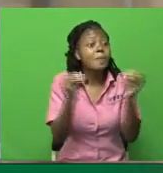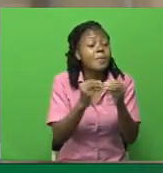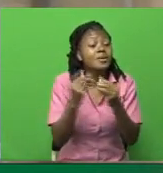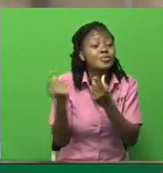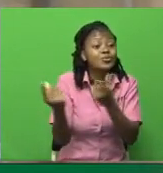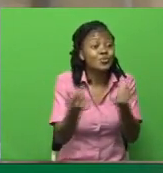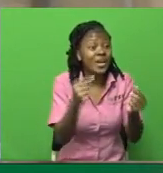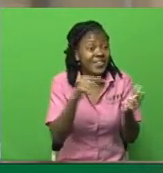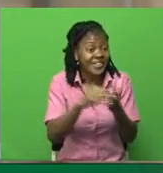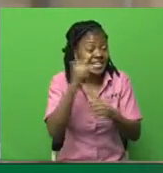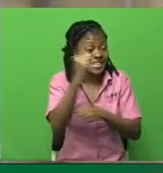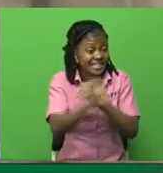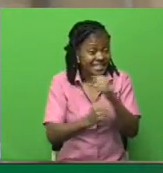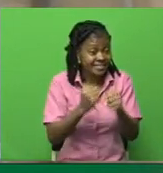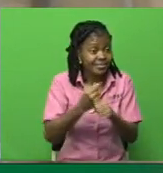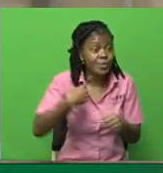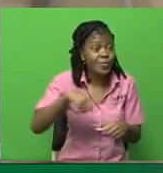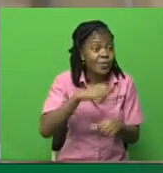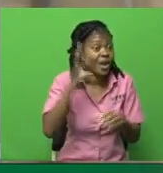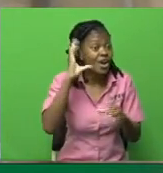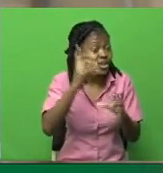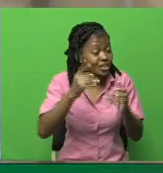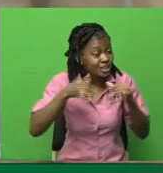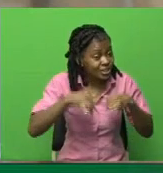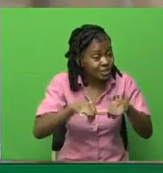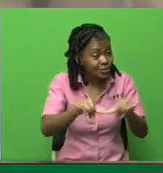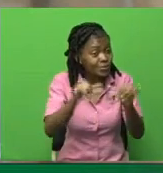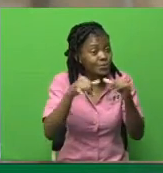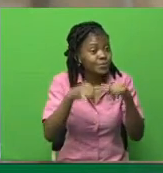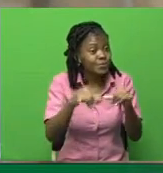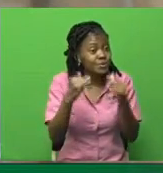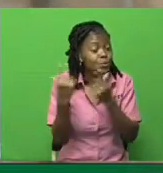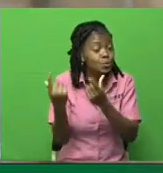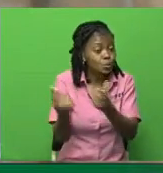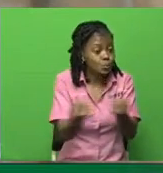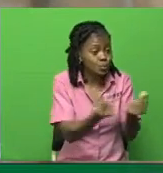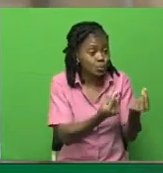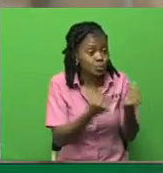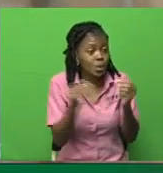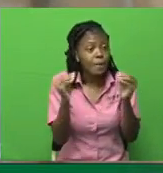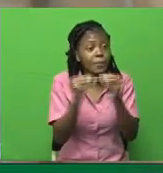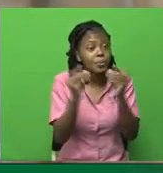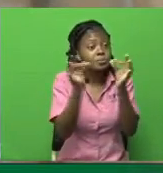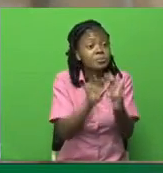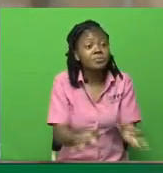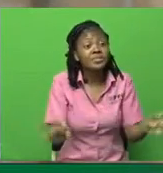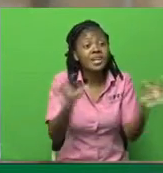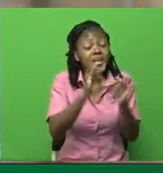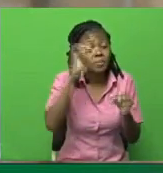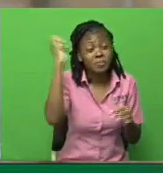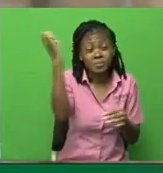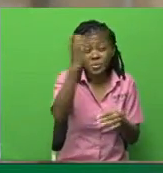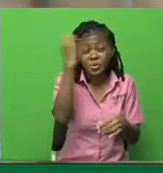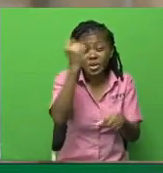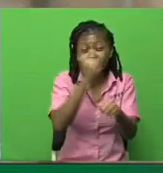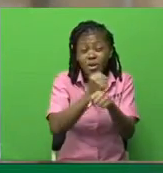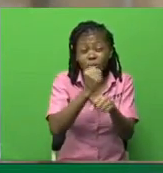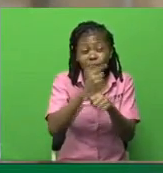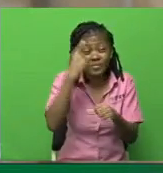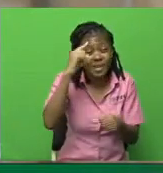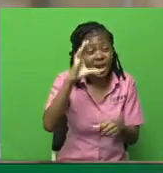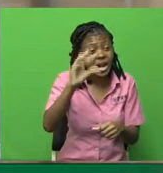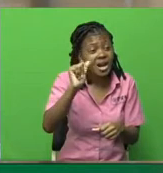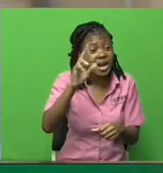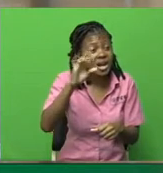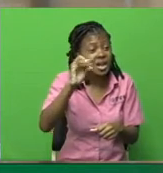we will continue to do very important emergency work on the current water treatment plant the